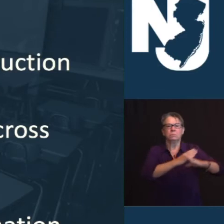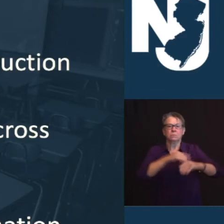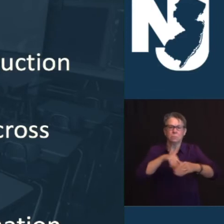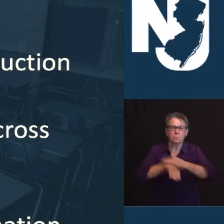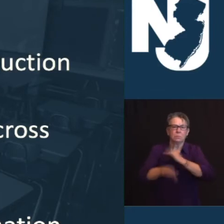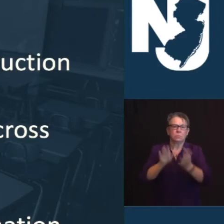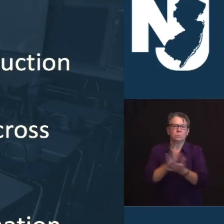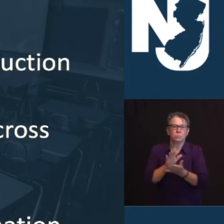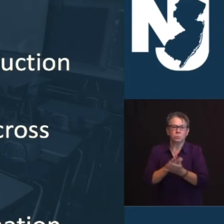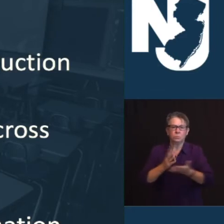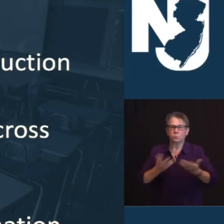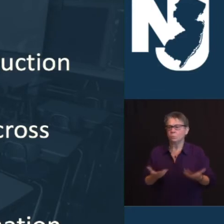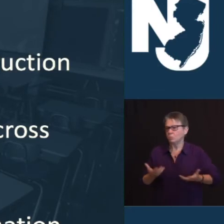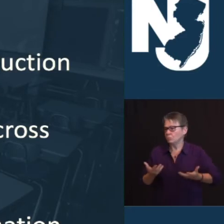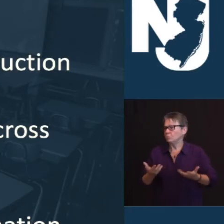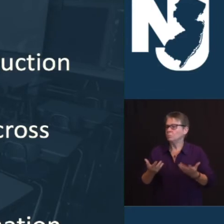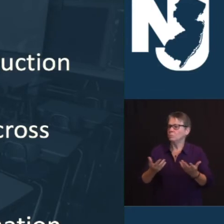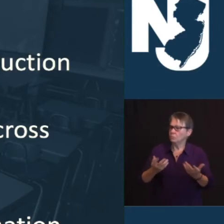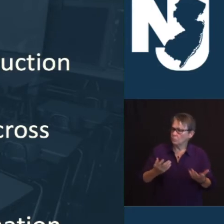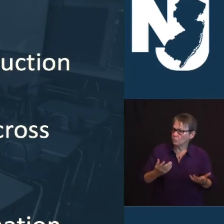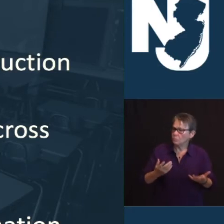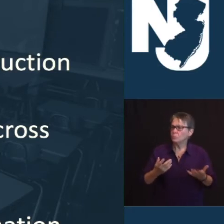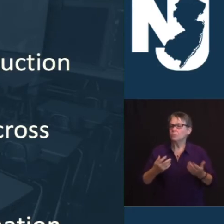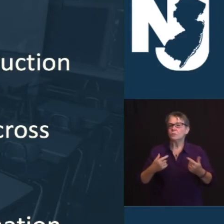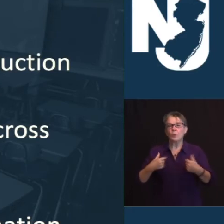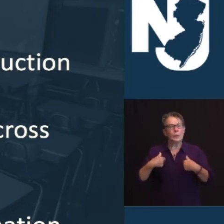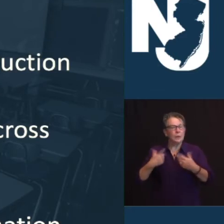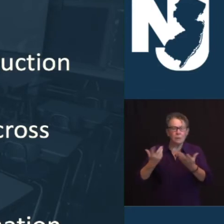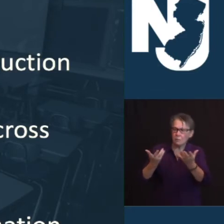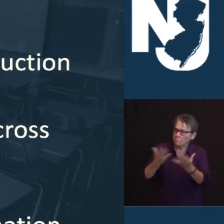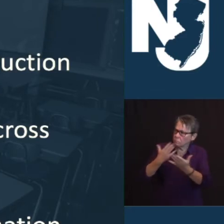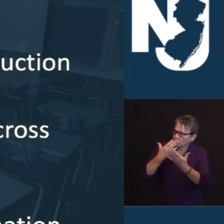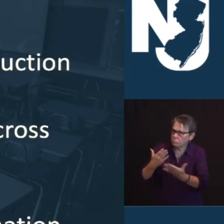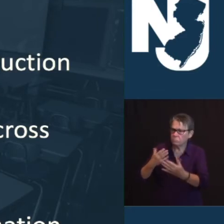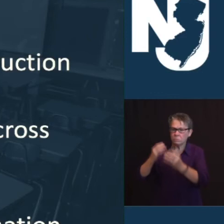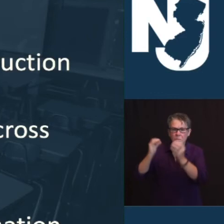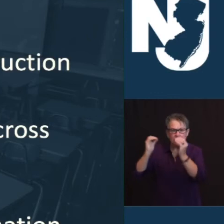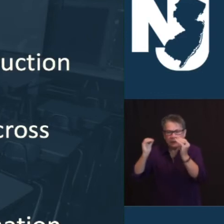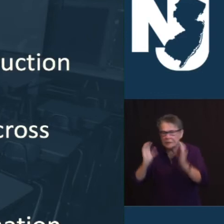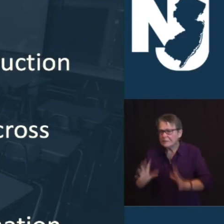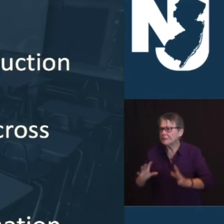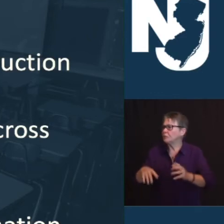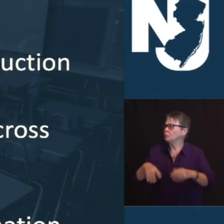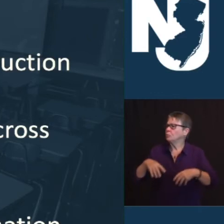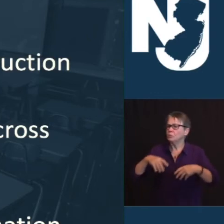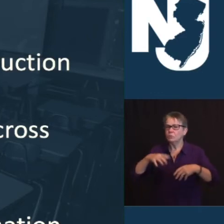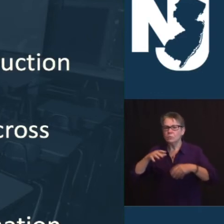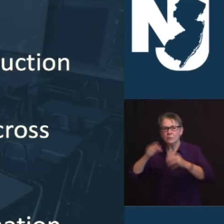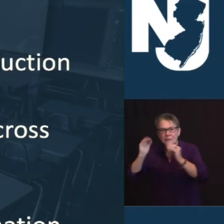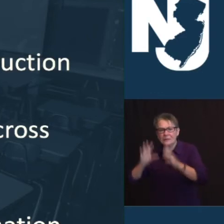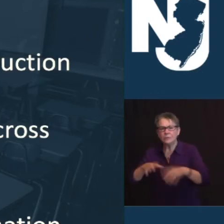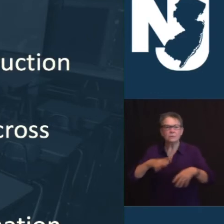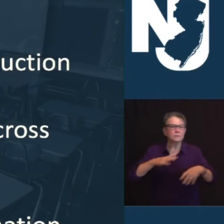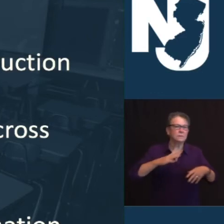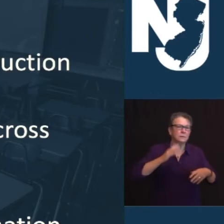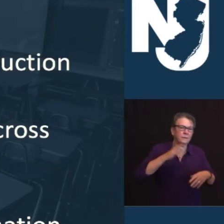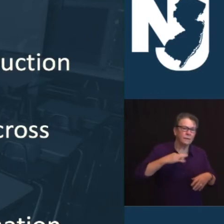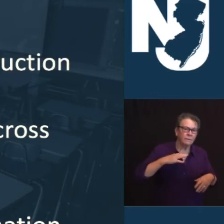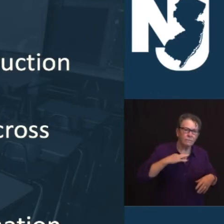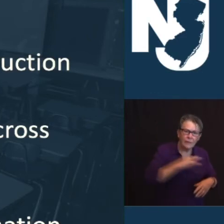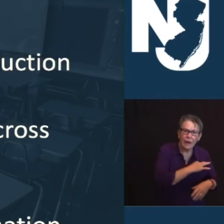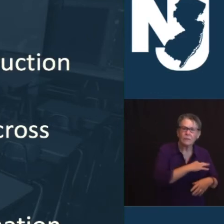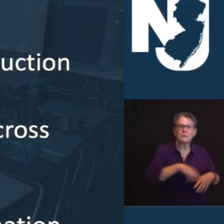lines, moms and dads, superintendents, administrators, the kids themselves. This is not a normal school year. And